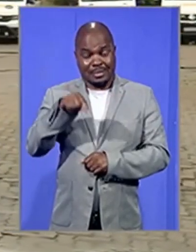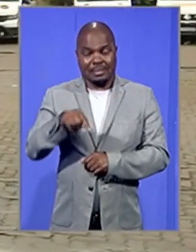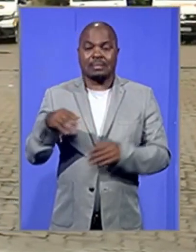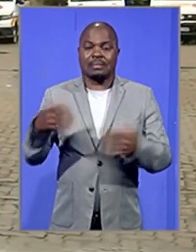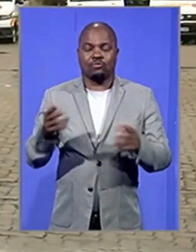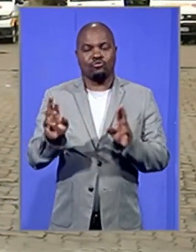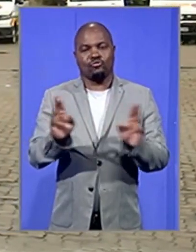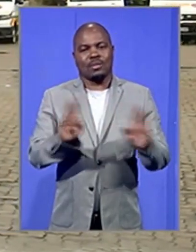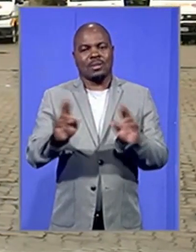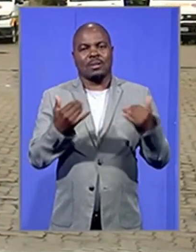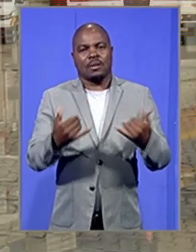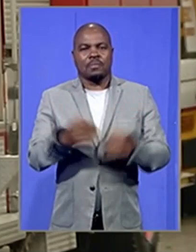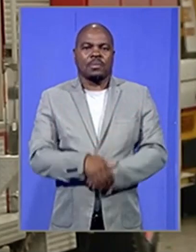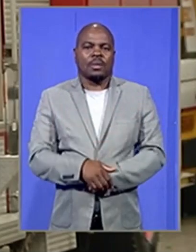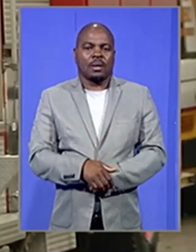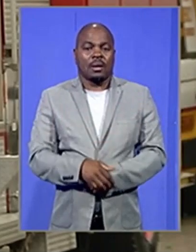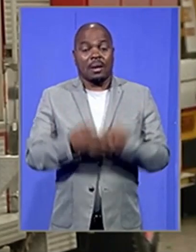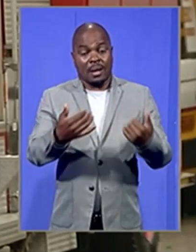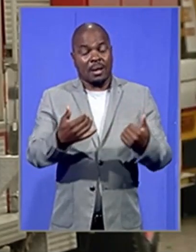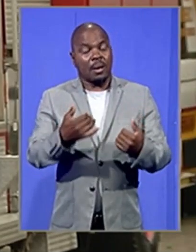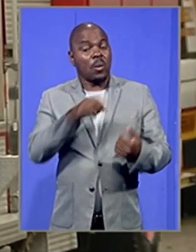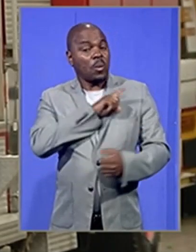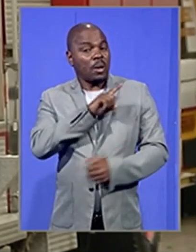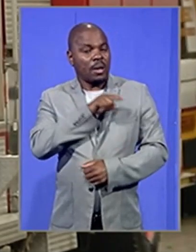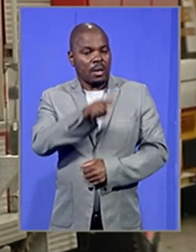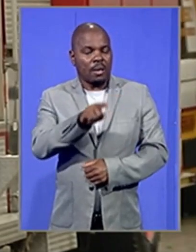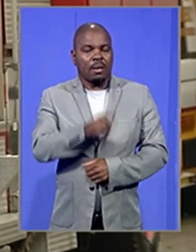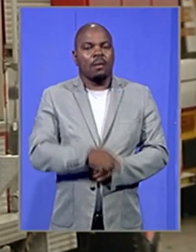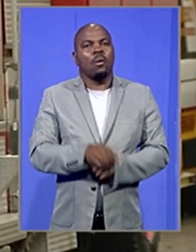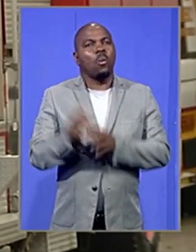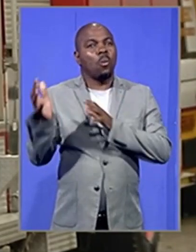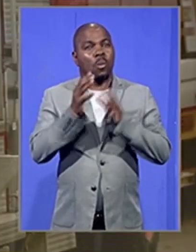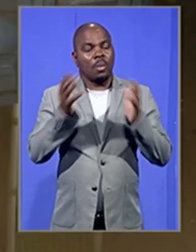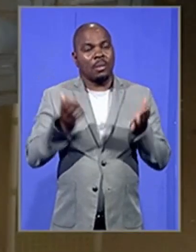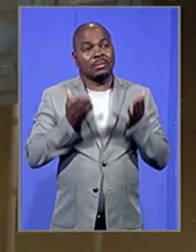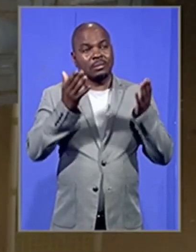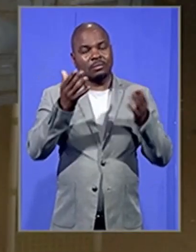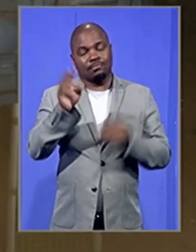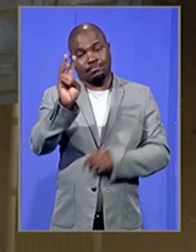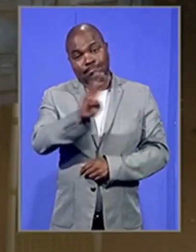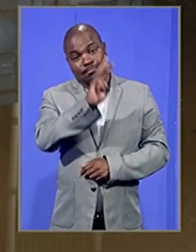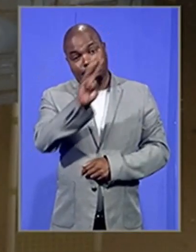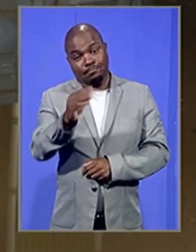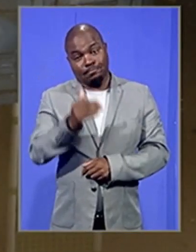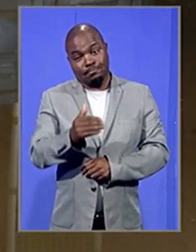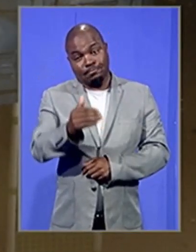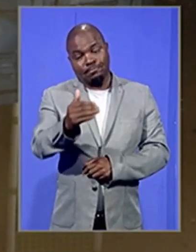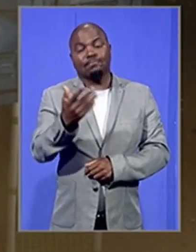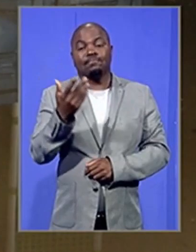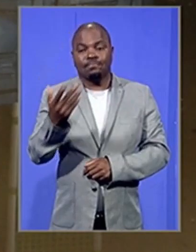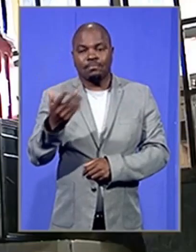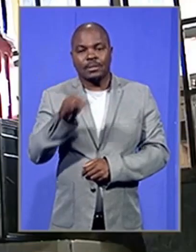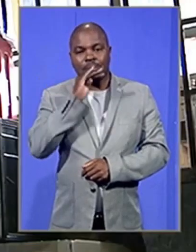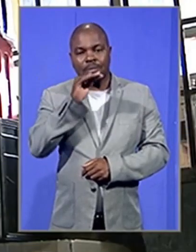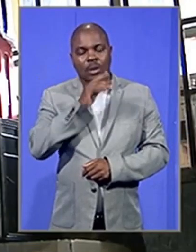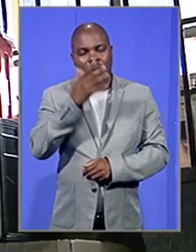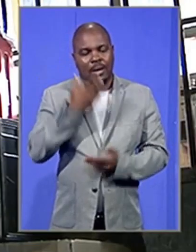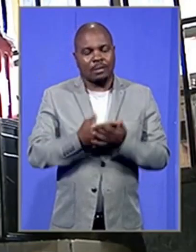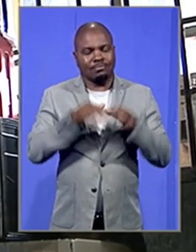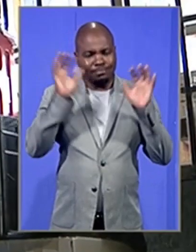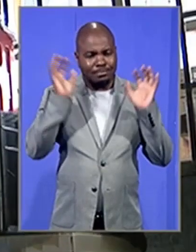re ba malala laotswe. Seno ke morago ga gore ba ditirelo tsa maemo a bosa ba rebole tsibuso ya legato la borataro malebana